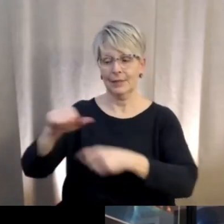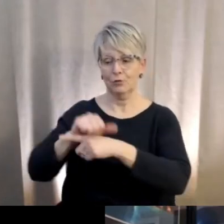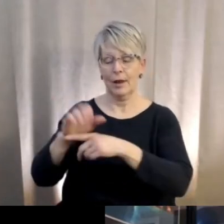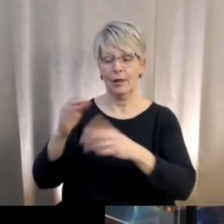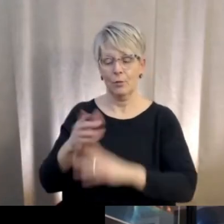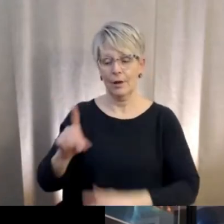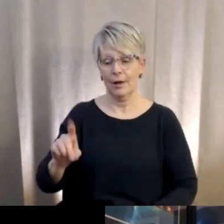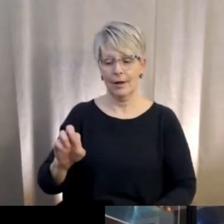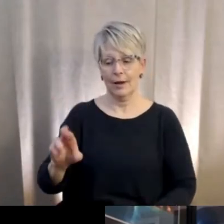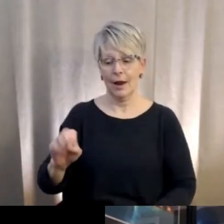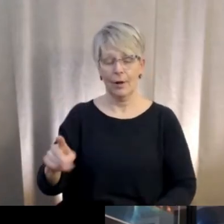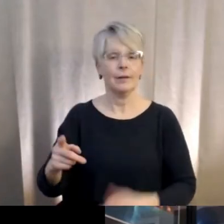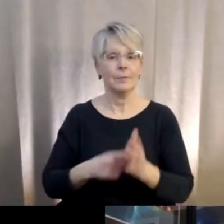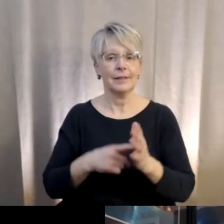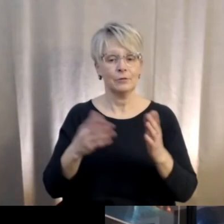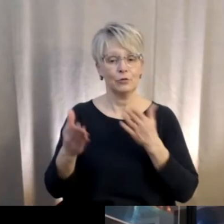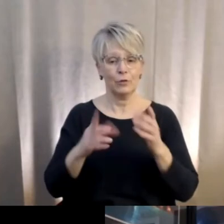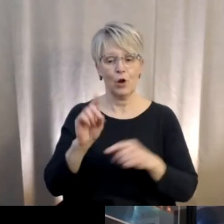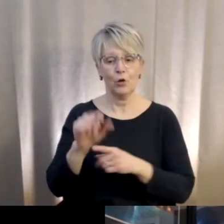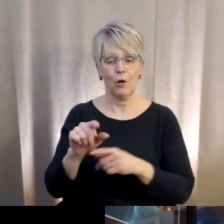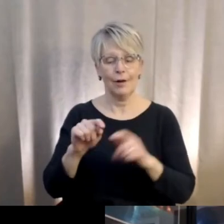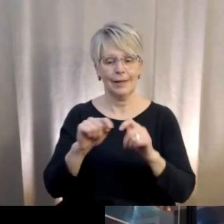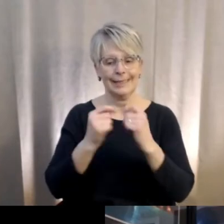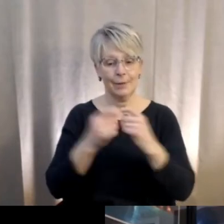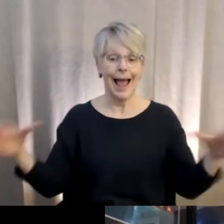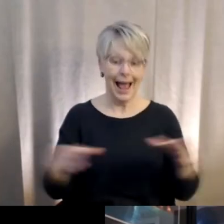teams will meet up when it's not COVID.